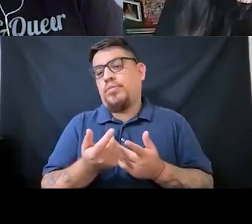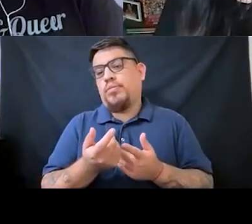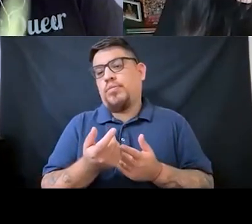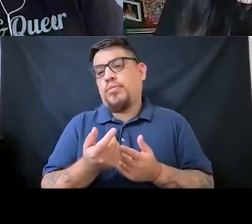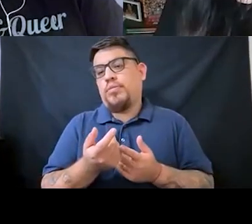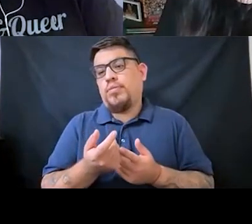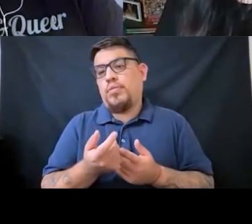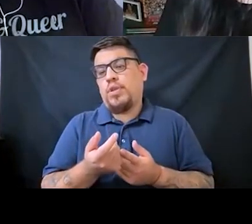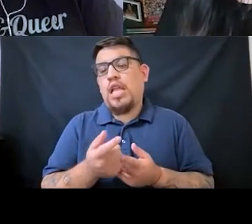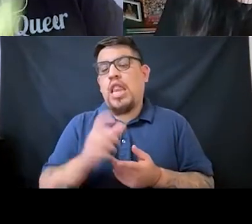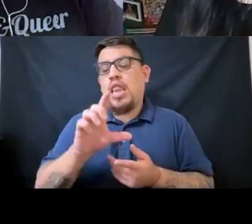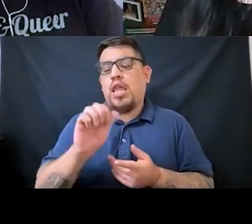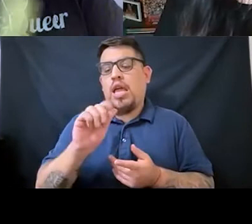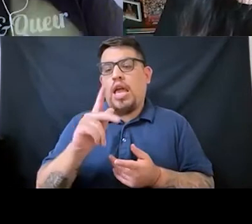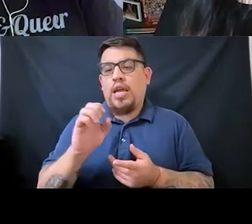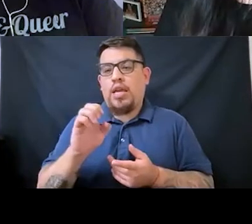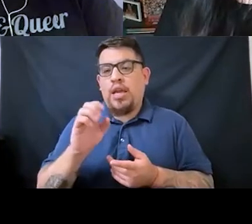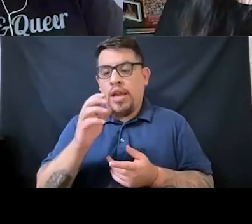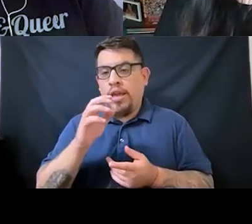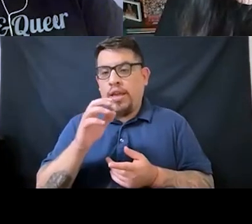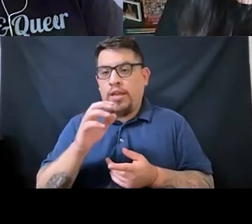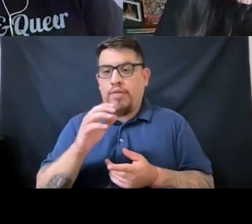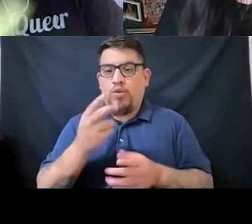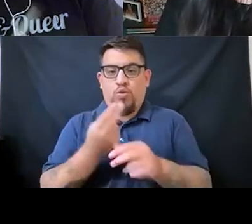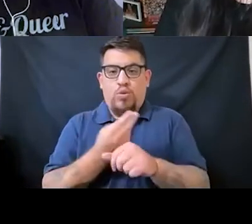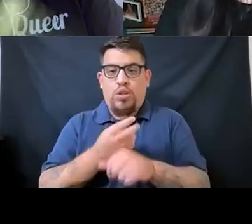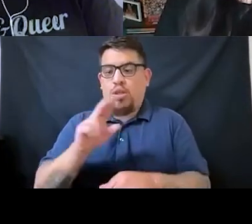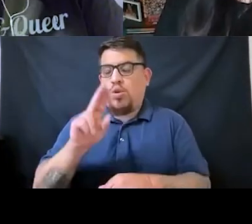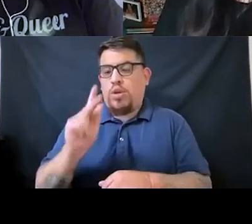the lack of fair use in the UK came into play because